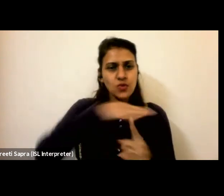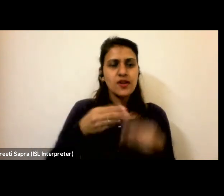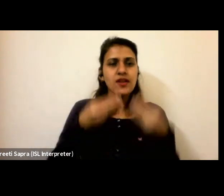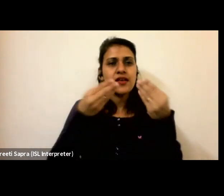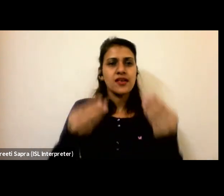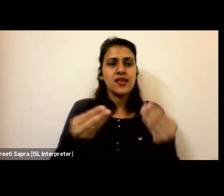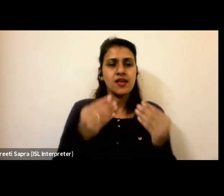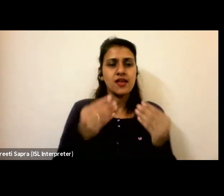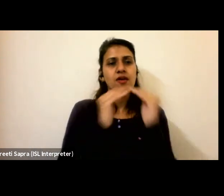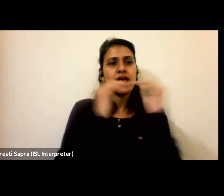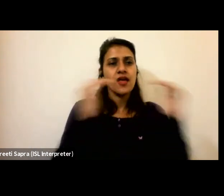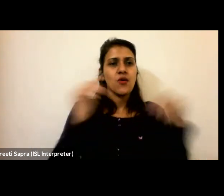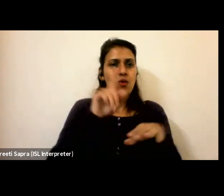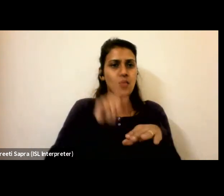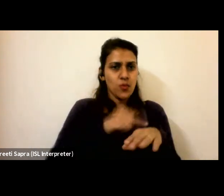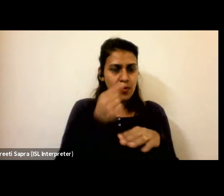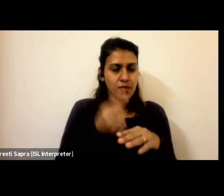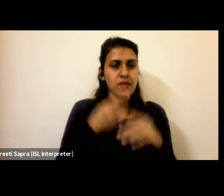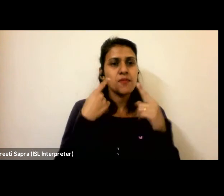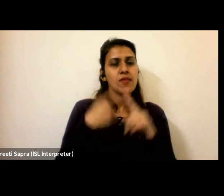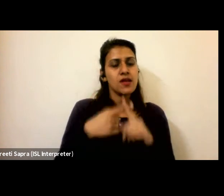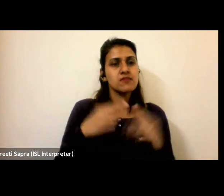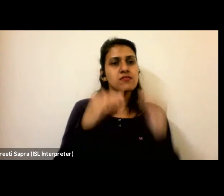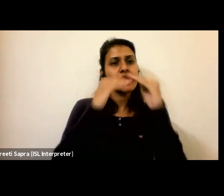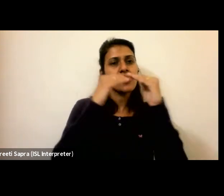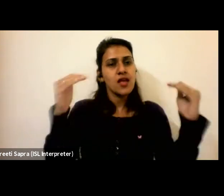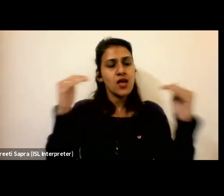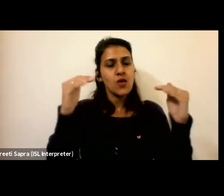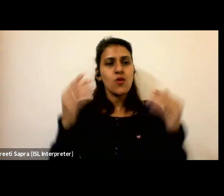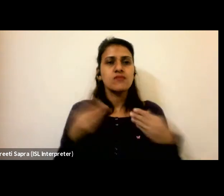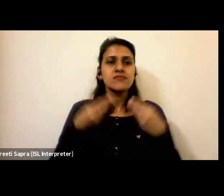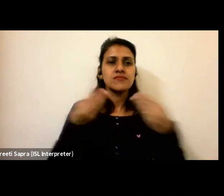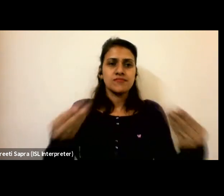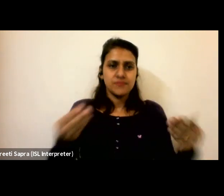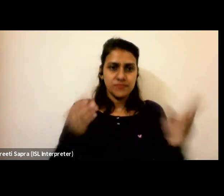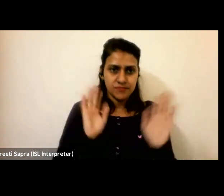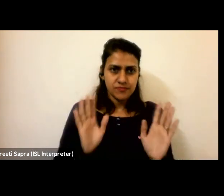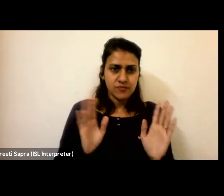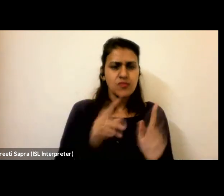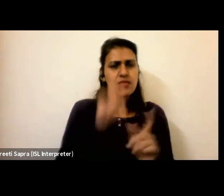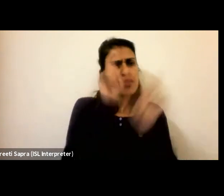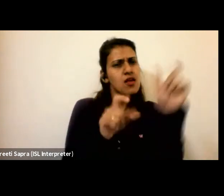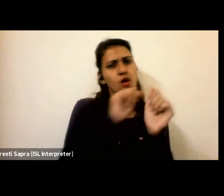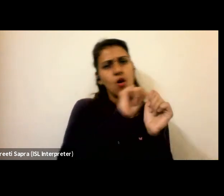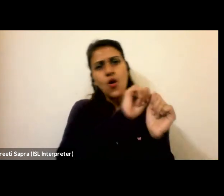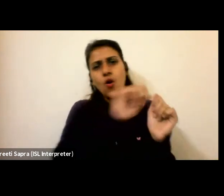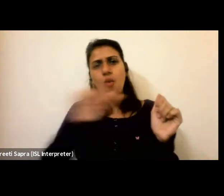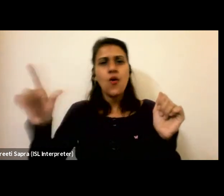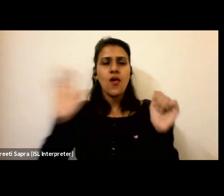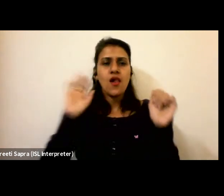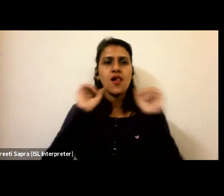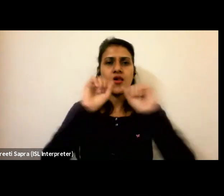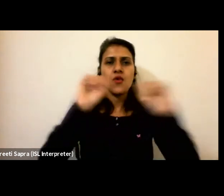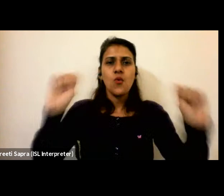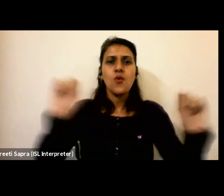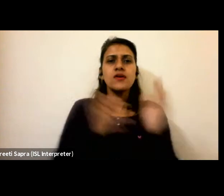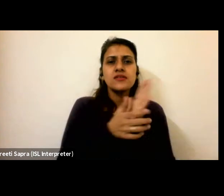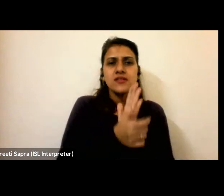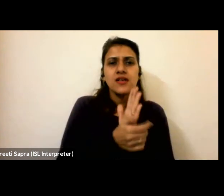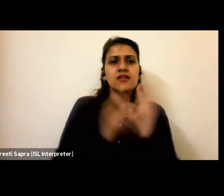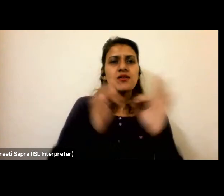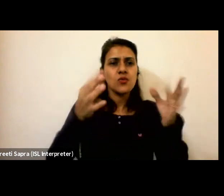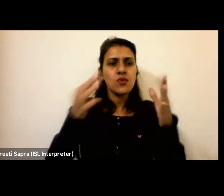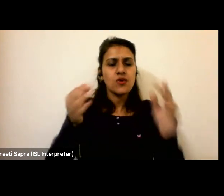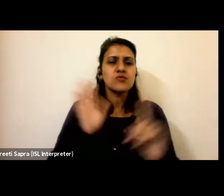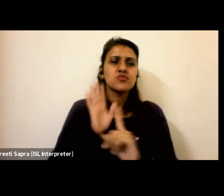equal opportunities and equal treatment, empowering every individual to reach their true potential. Together, we hope